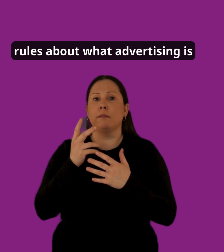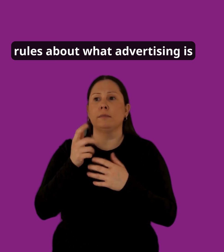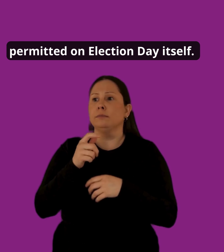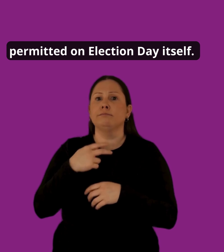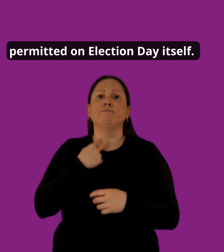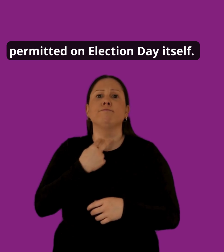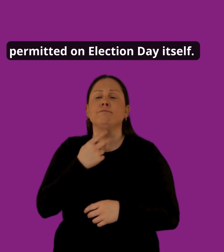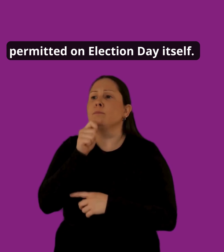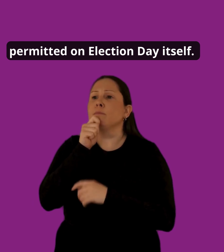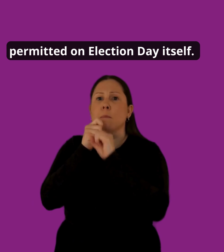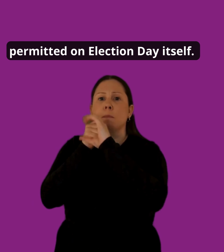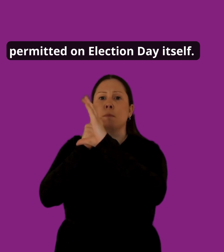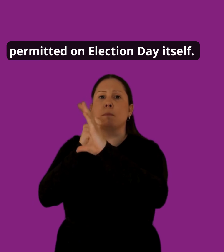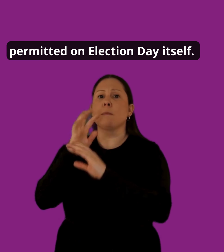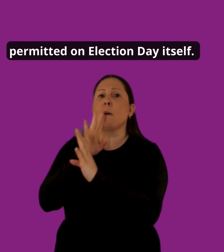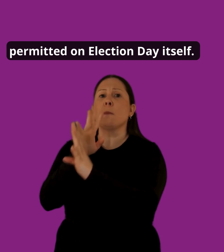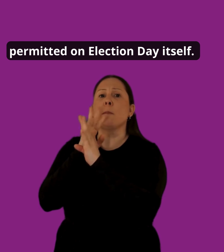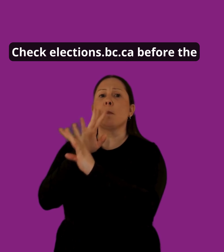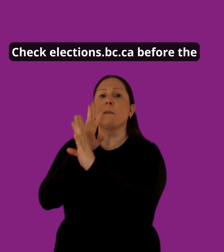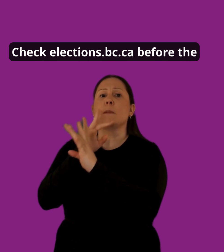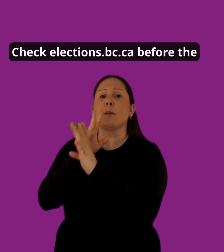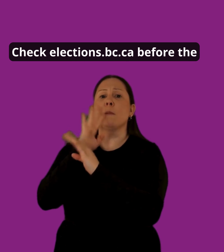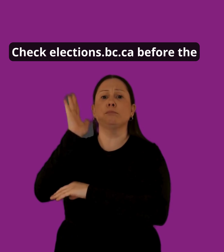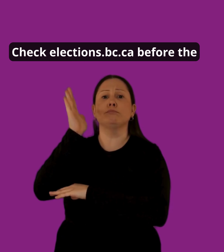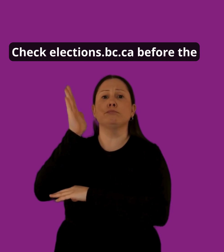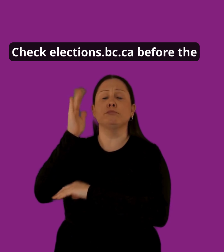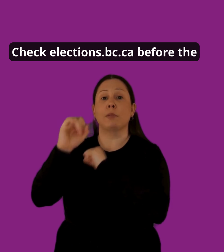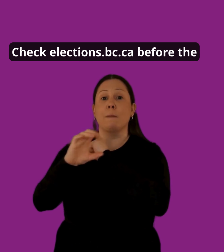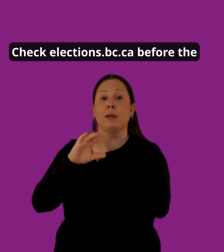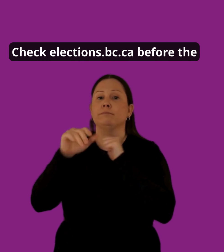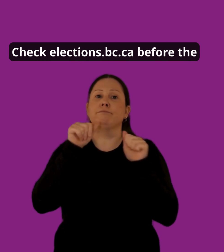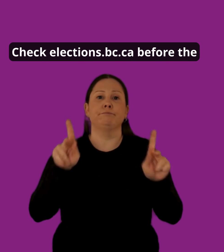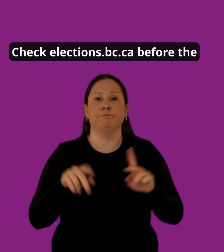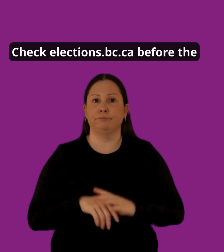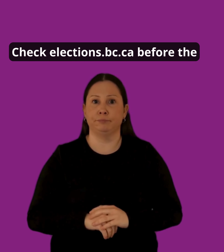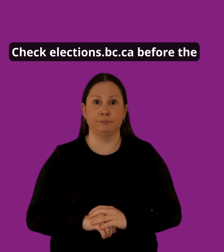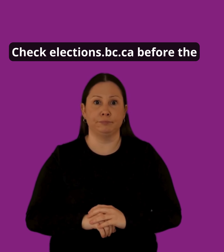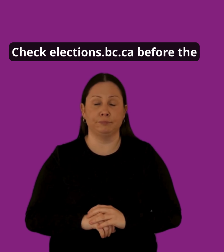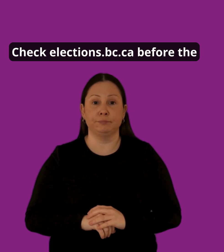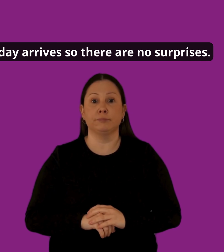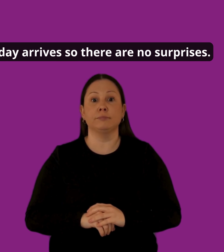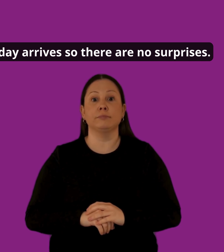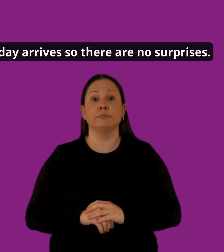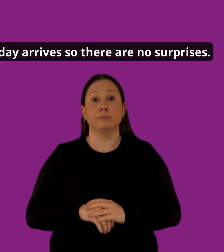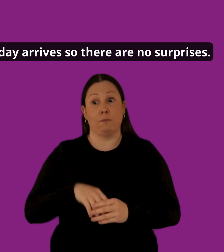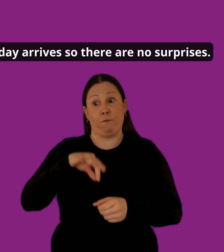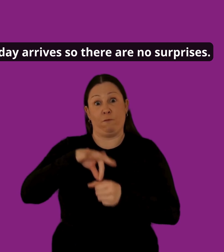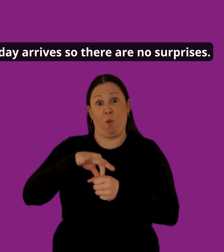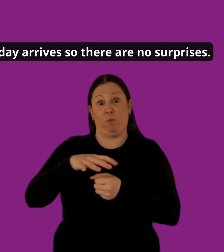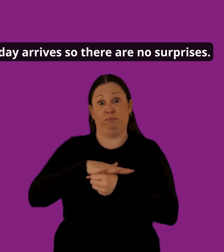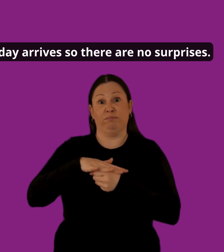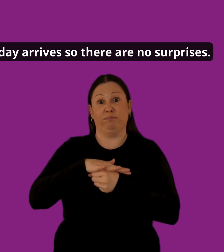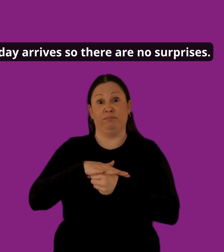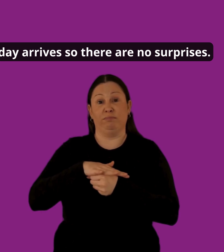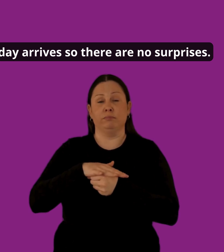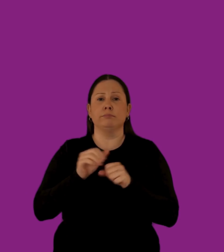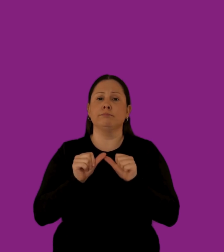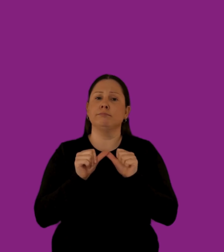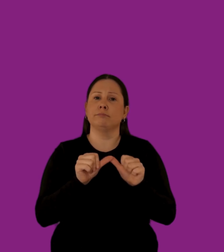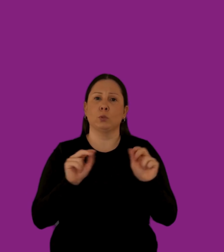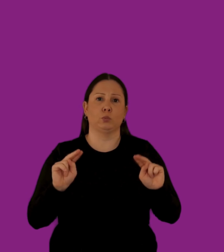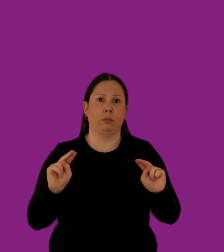what advertising is permitted on election day itself. Check elections.bc.ca before the day arrives so there are no